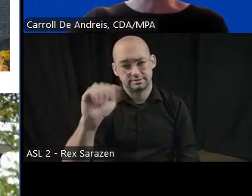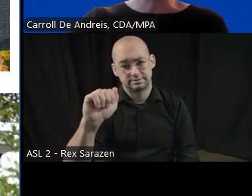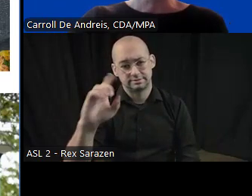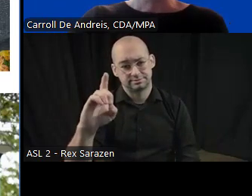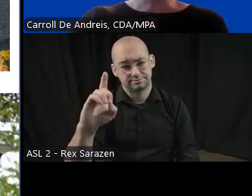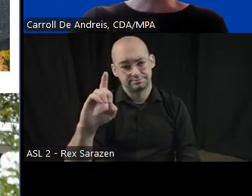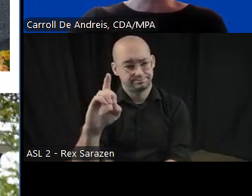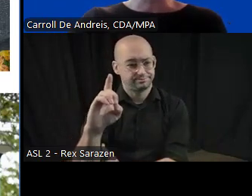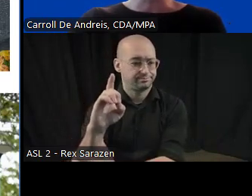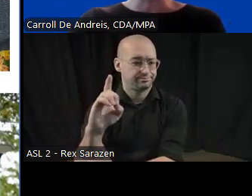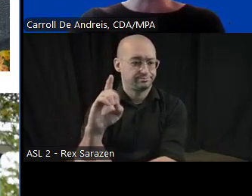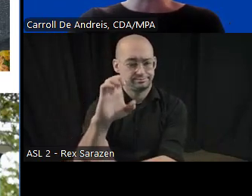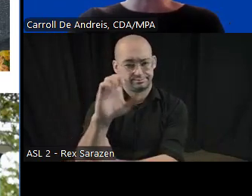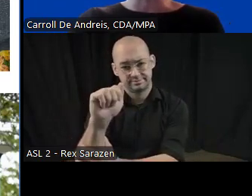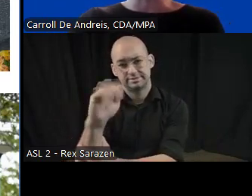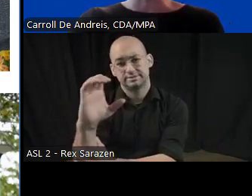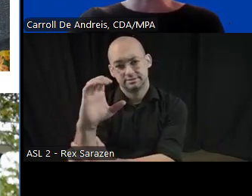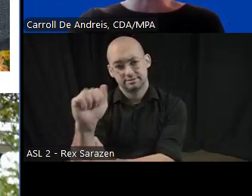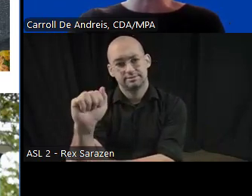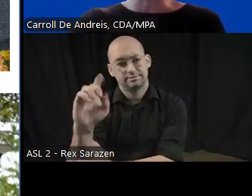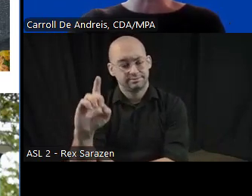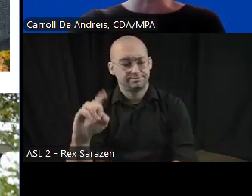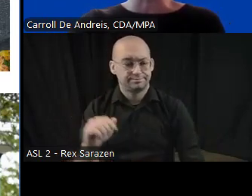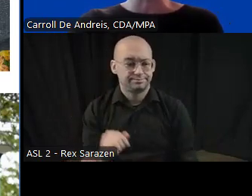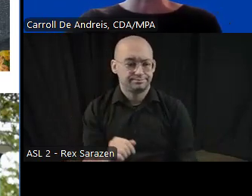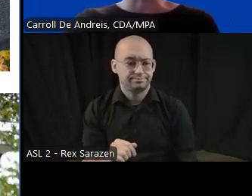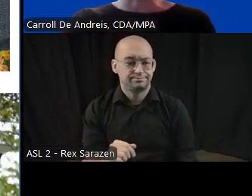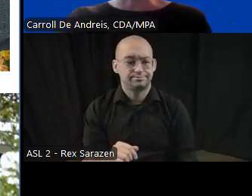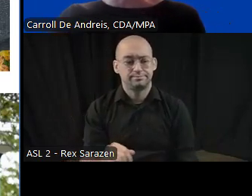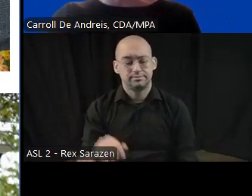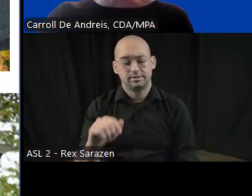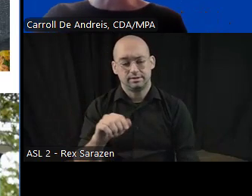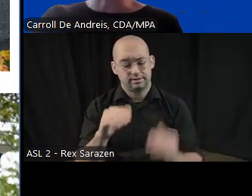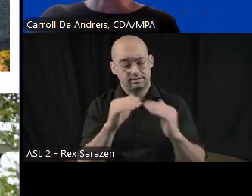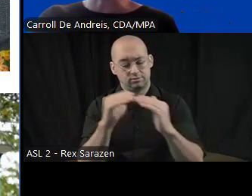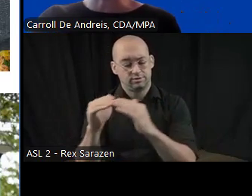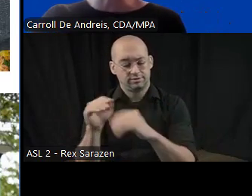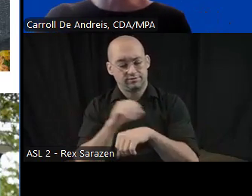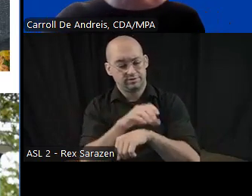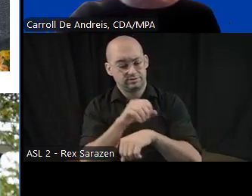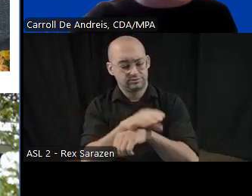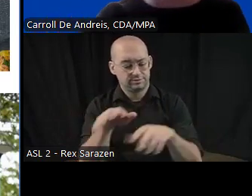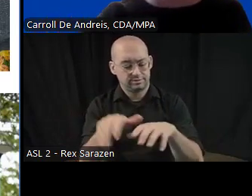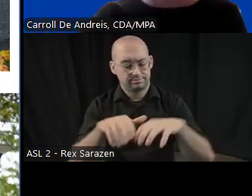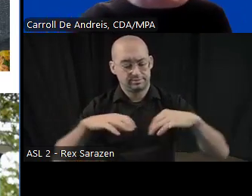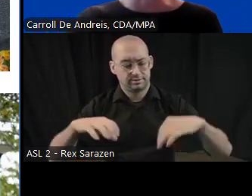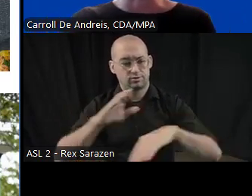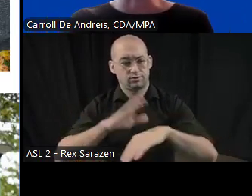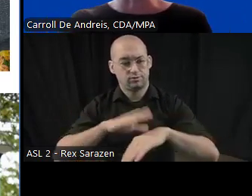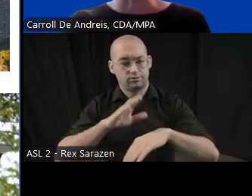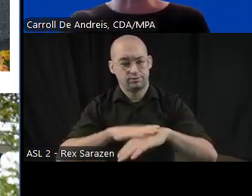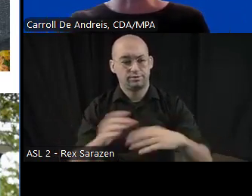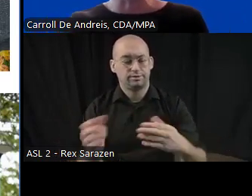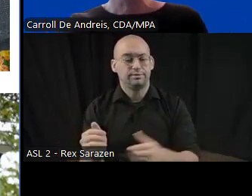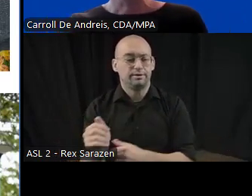EACAD. And EACAD, Equity Advisory Committee on Aging and Disability. It's important to get our